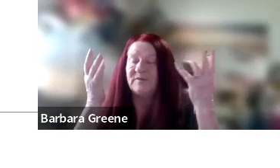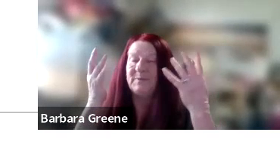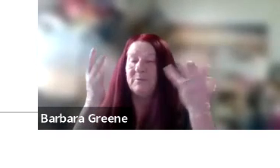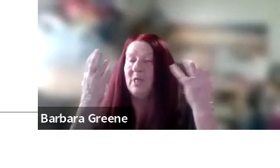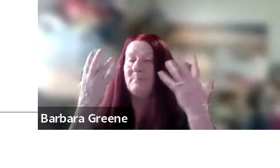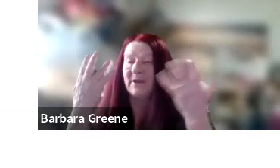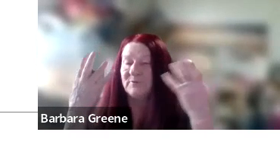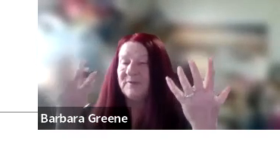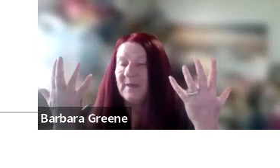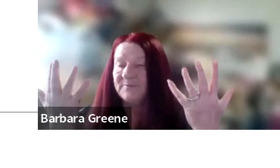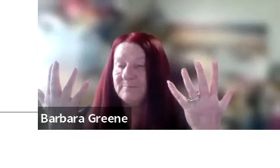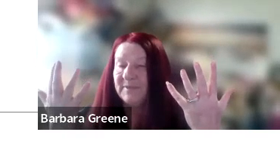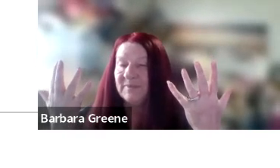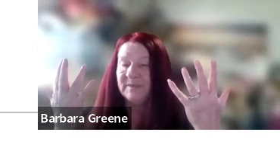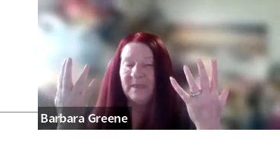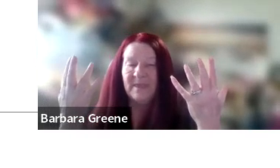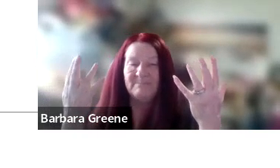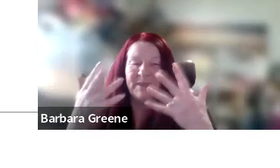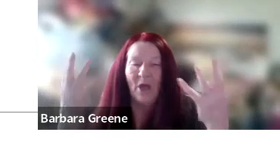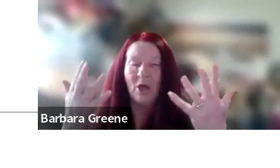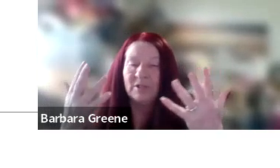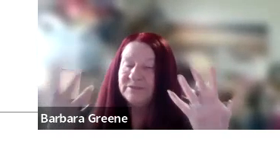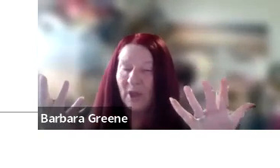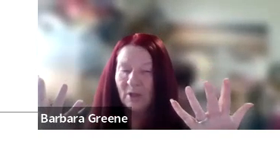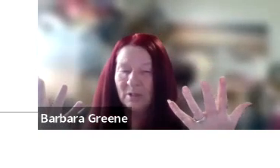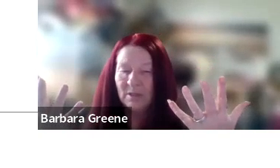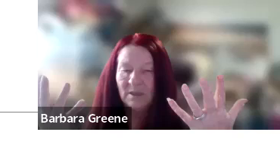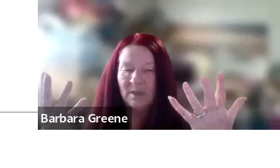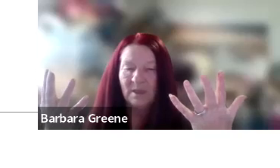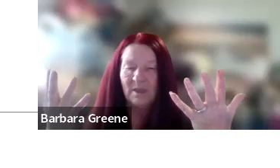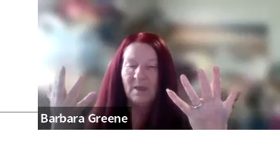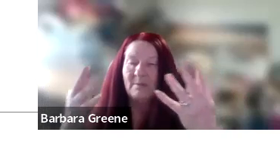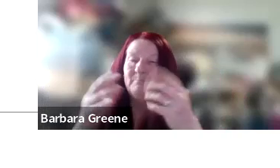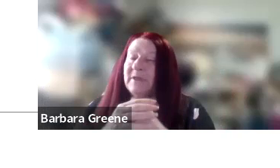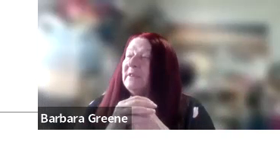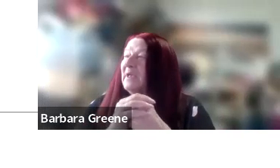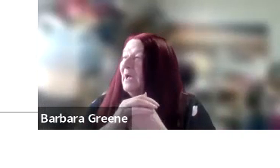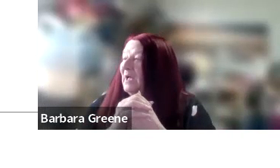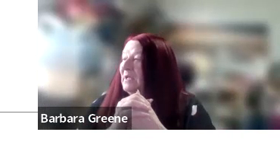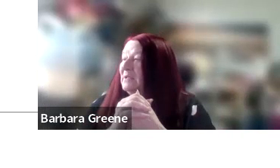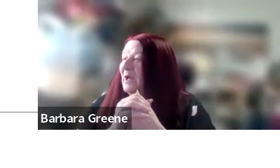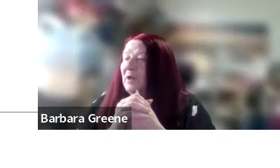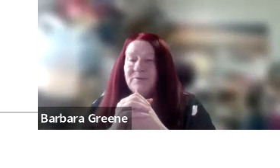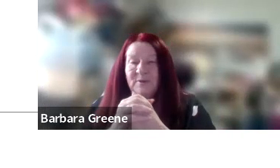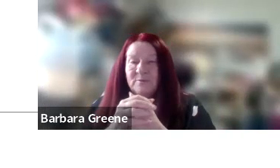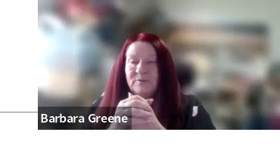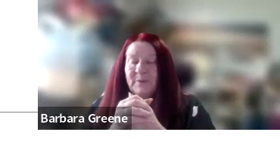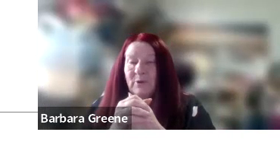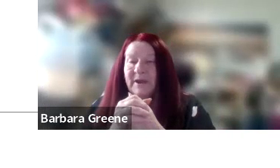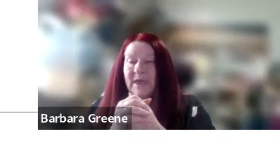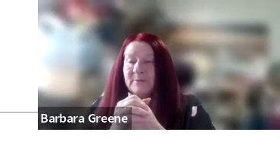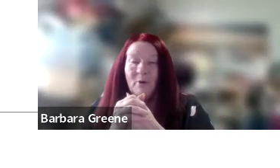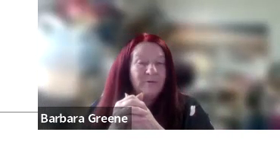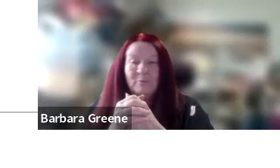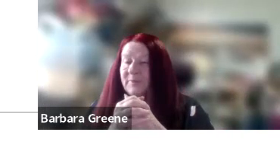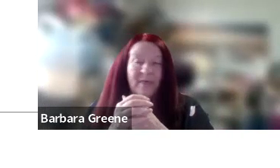serve all these people all by ourselves and be the be-all, end-all, but also to figure